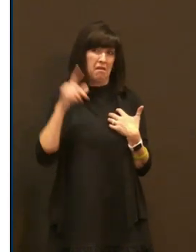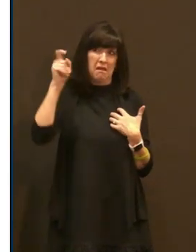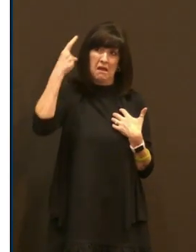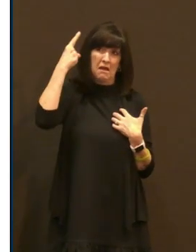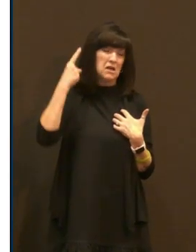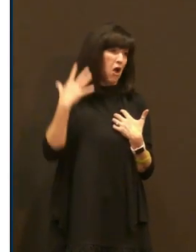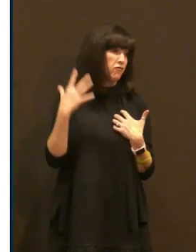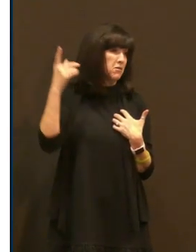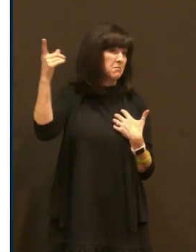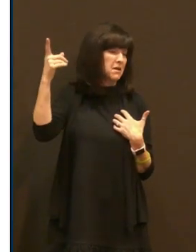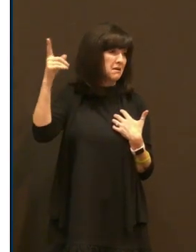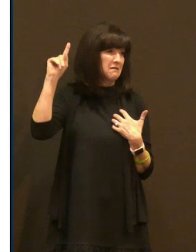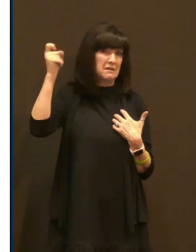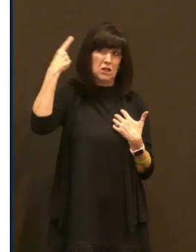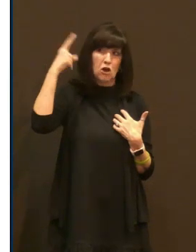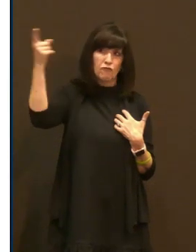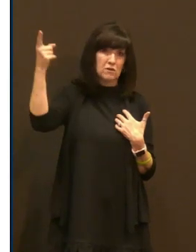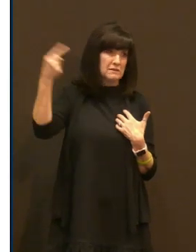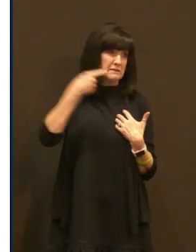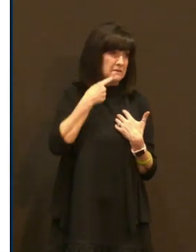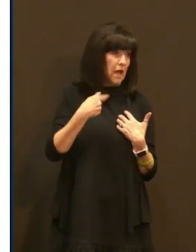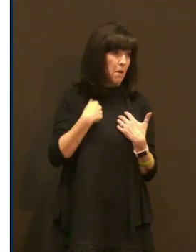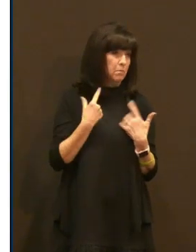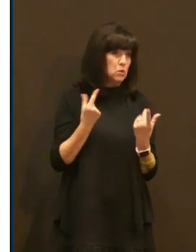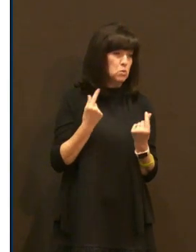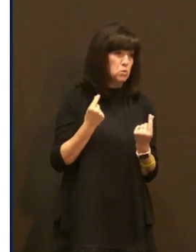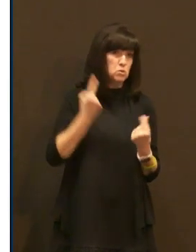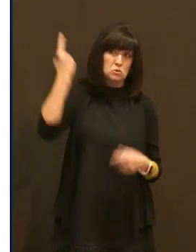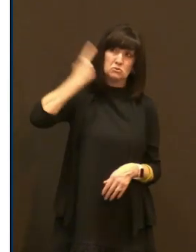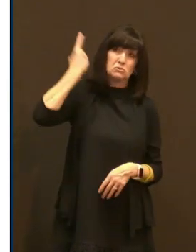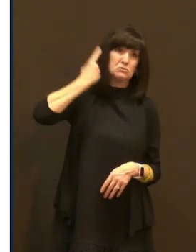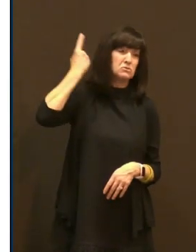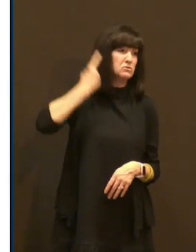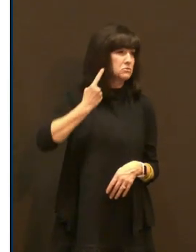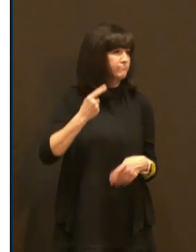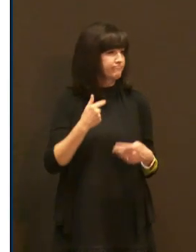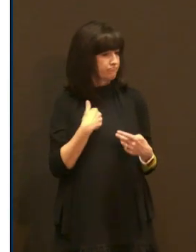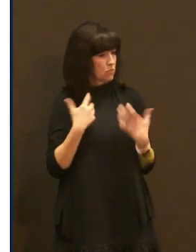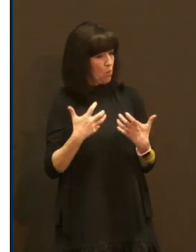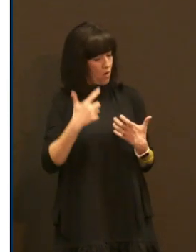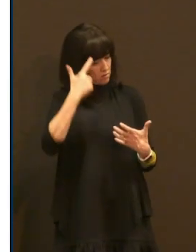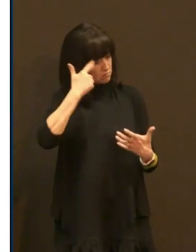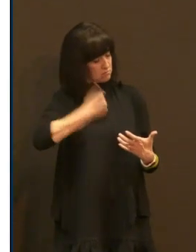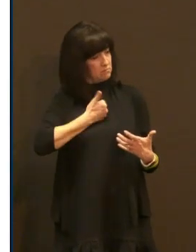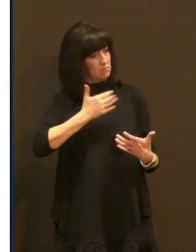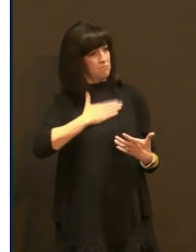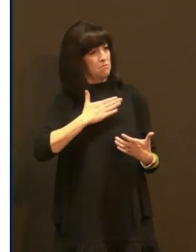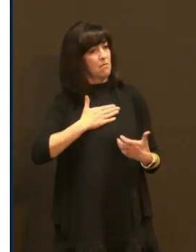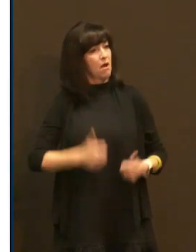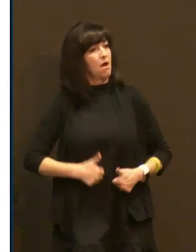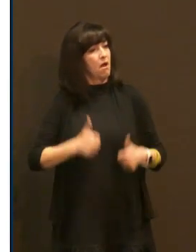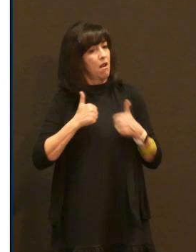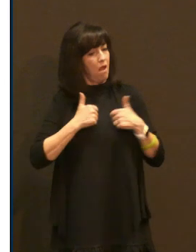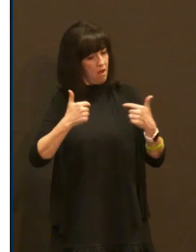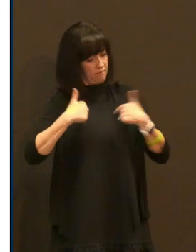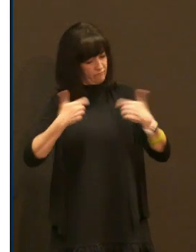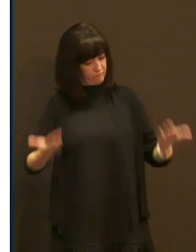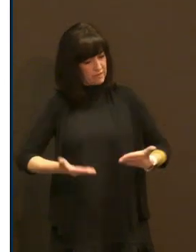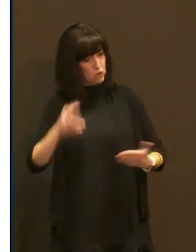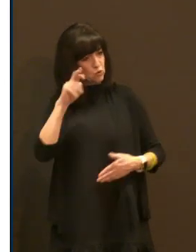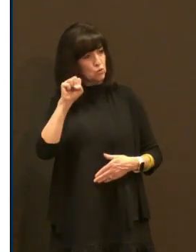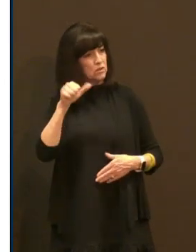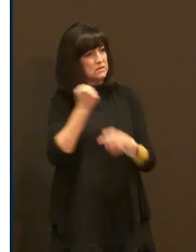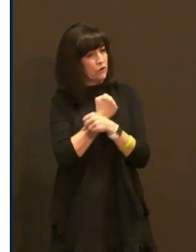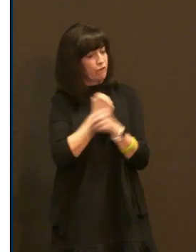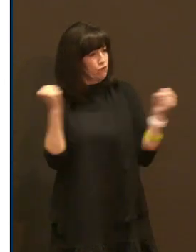tell them to do this or that or the other thing, even though everything that we've done has been with the objective of protecting